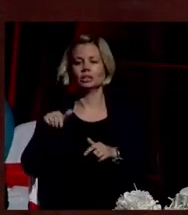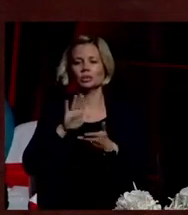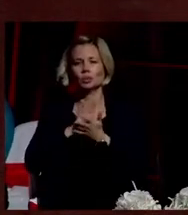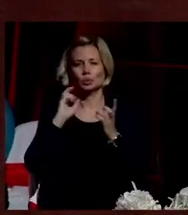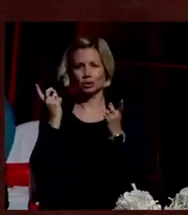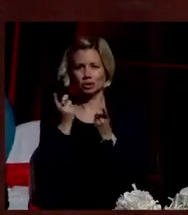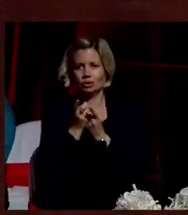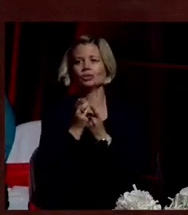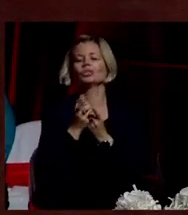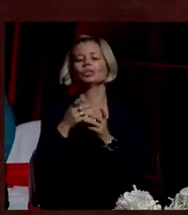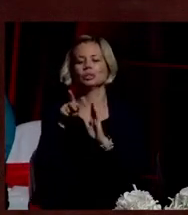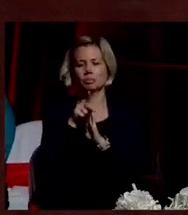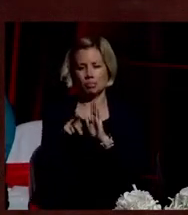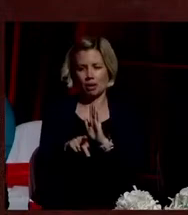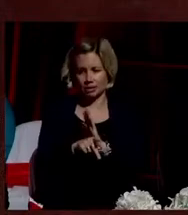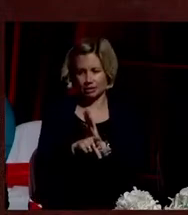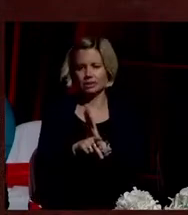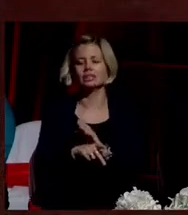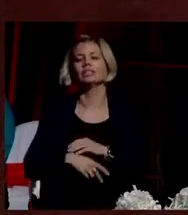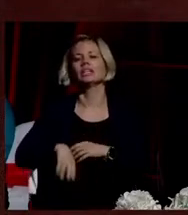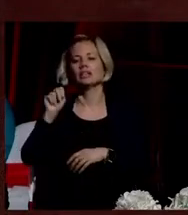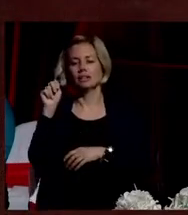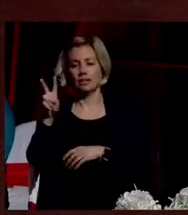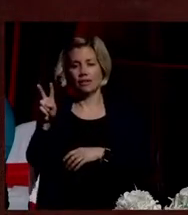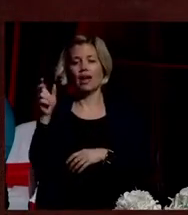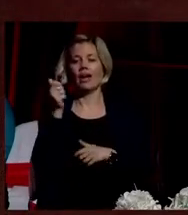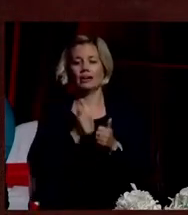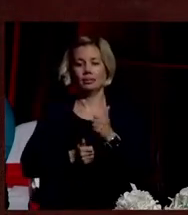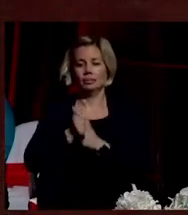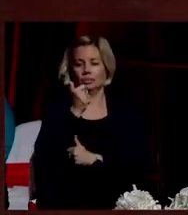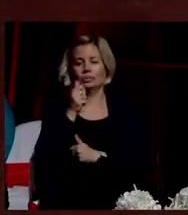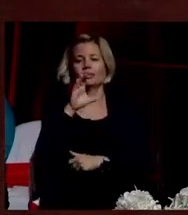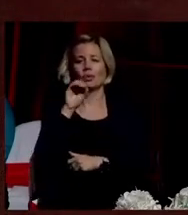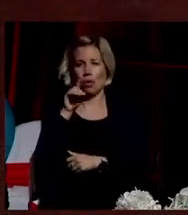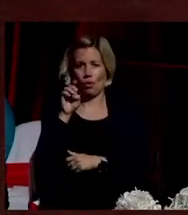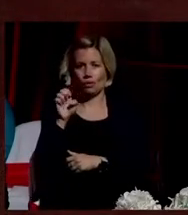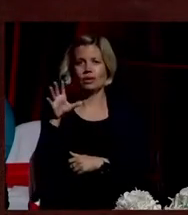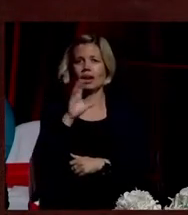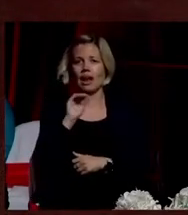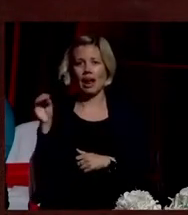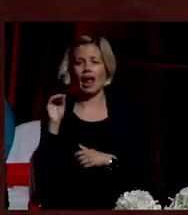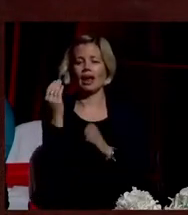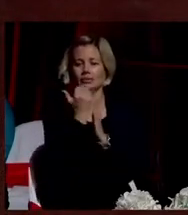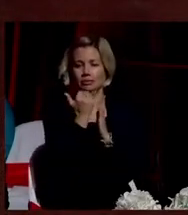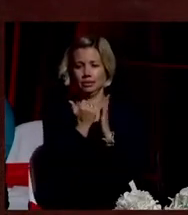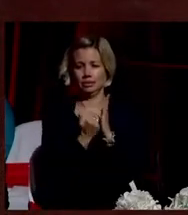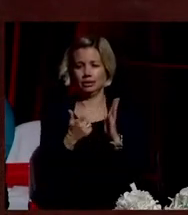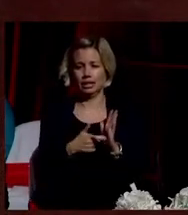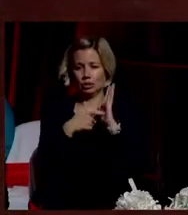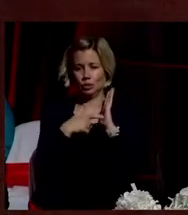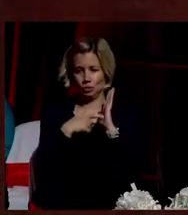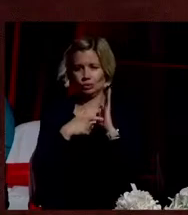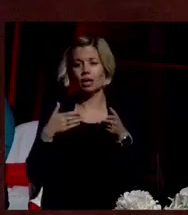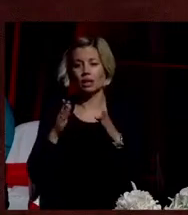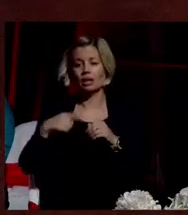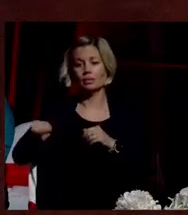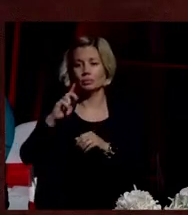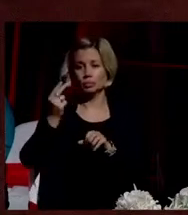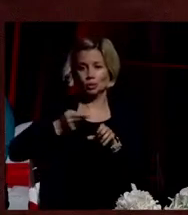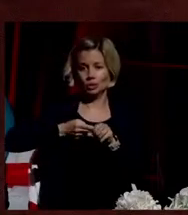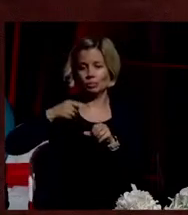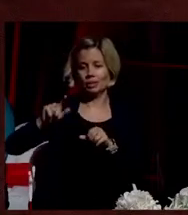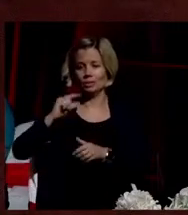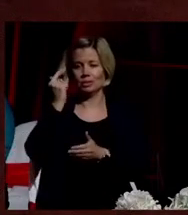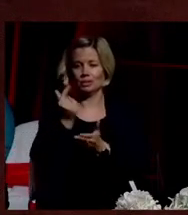Administrative Regulations, the Nevada Administrative Code, and the Nevada Revised Statutes. This accomplishment allows them to participate in our